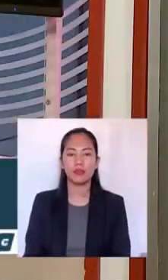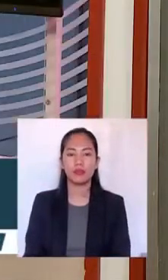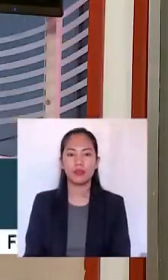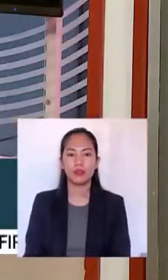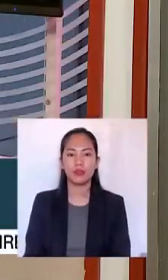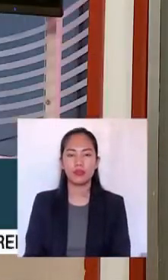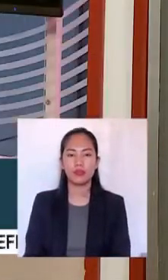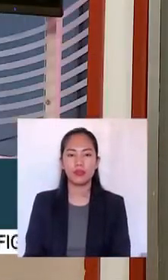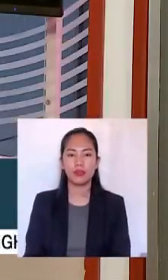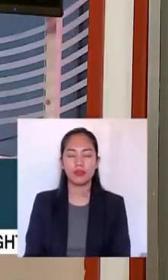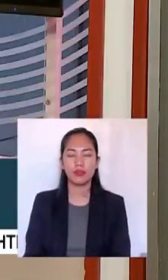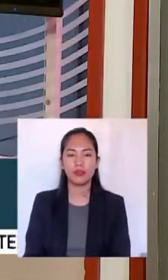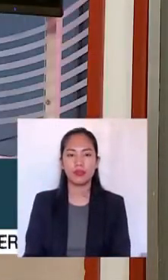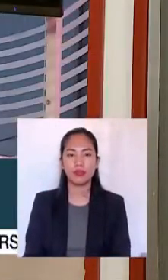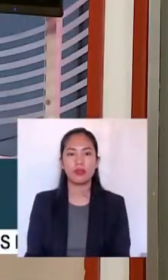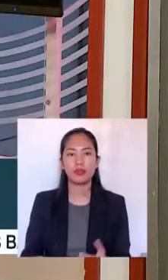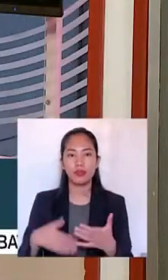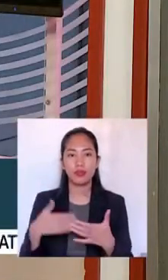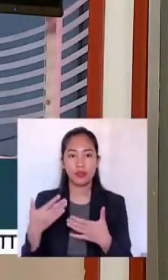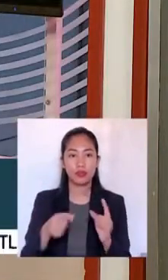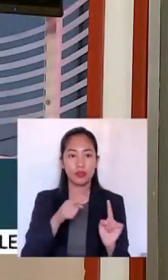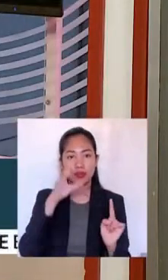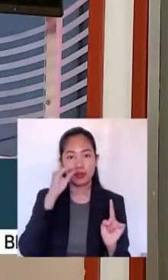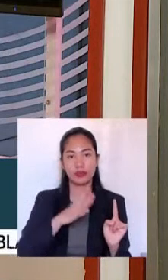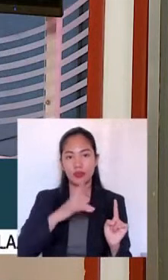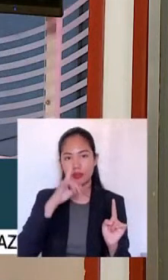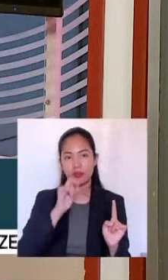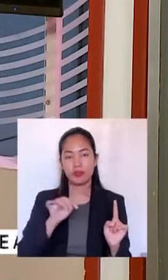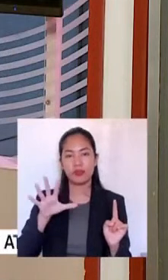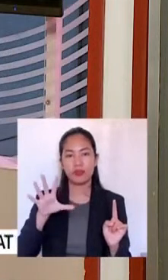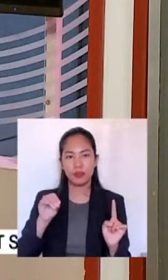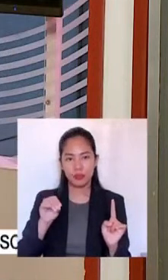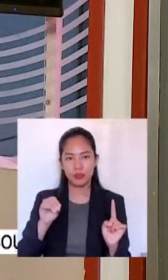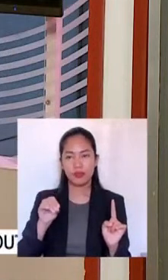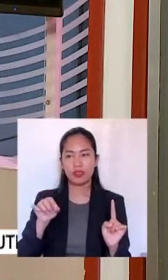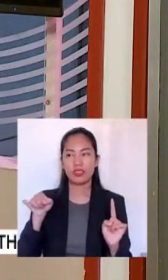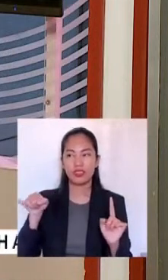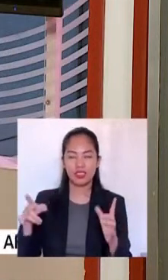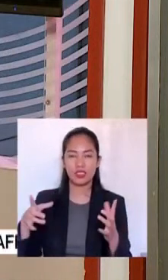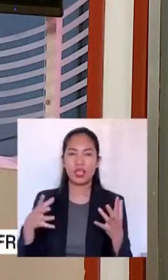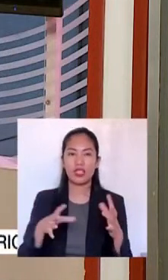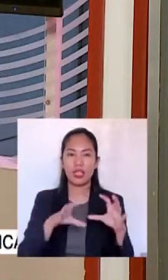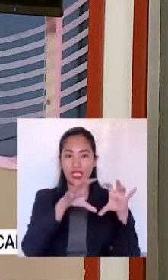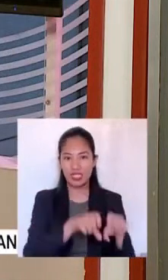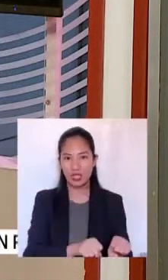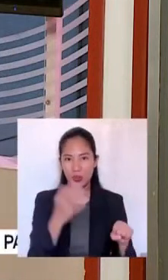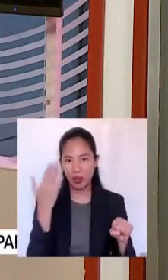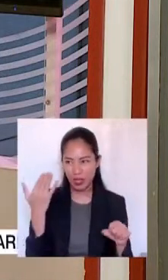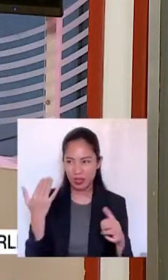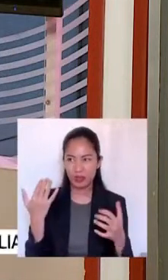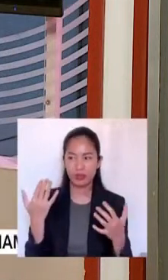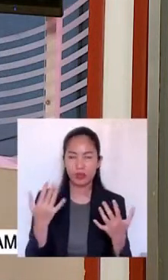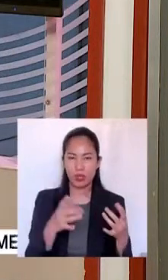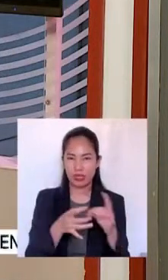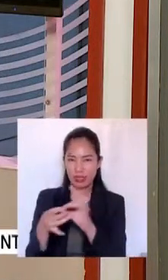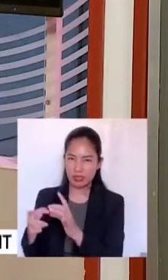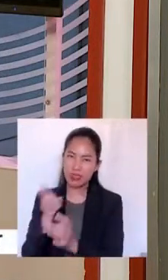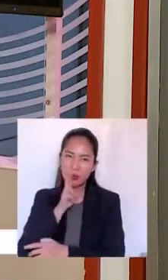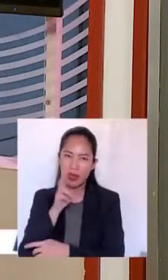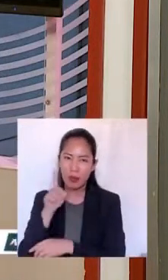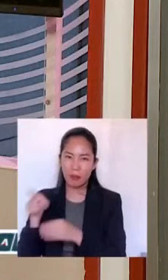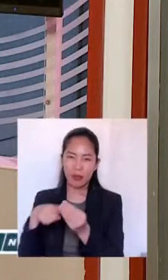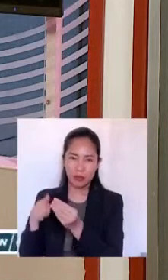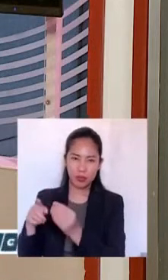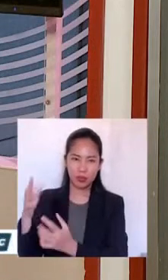A man in his 50s has been arrested in connection with that blaze. The committee investigating the deadly January